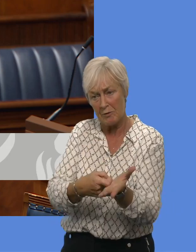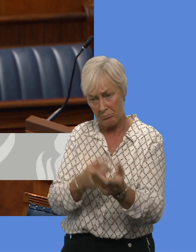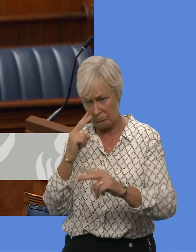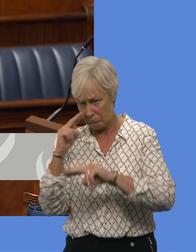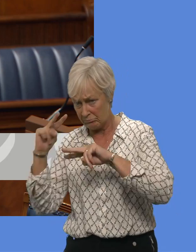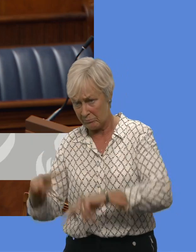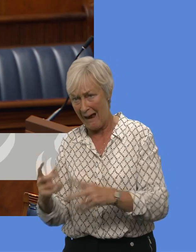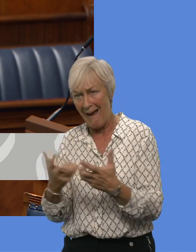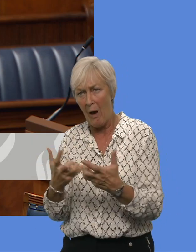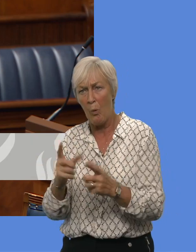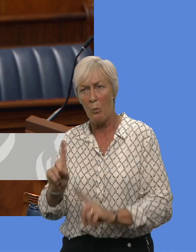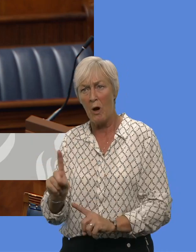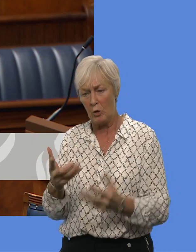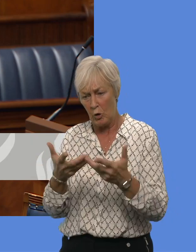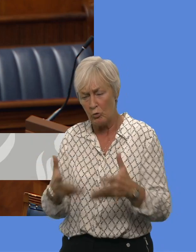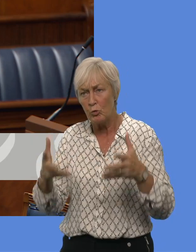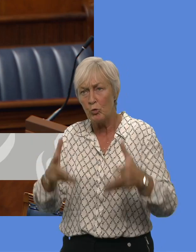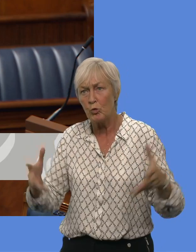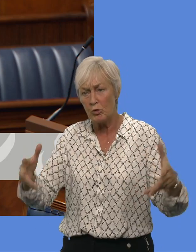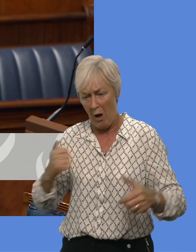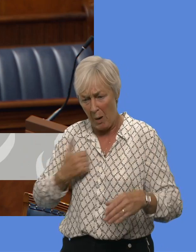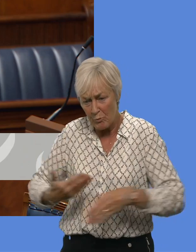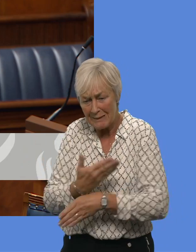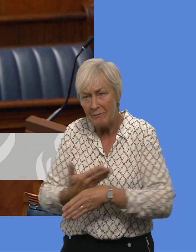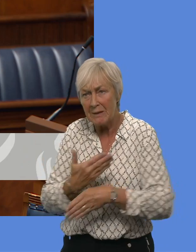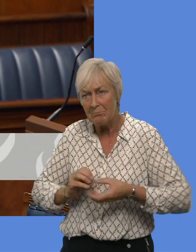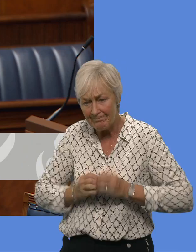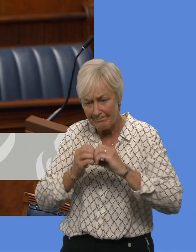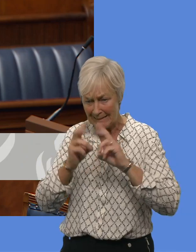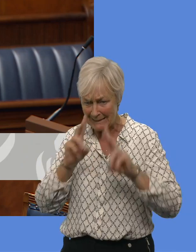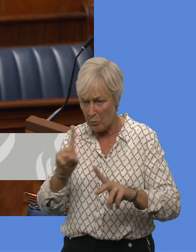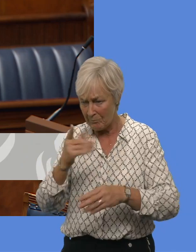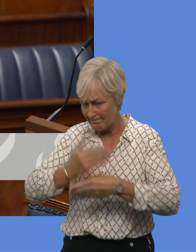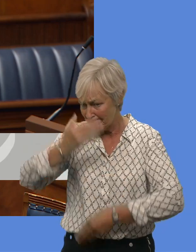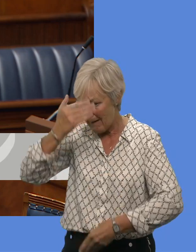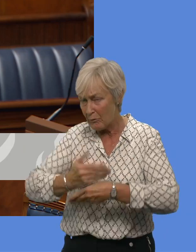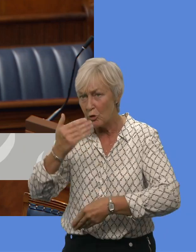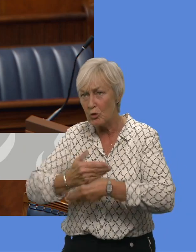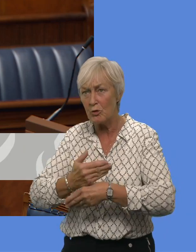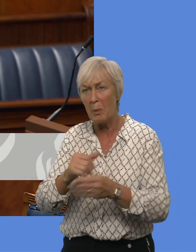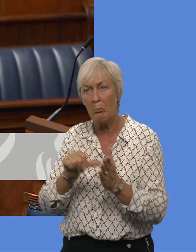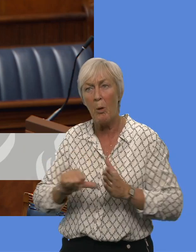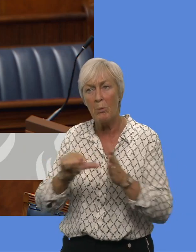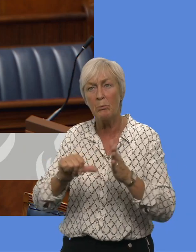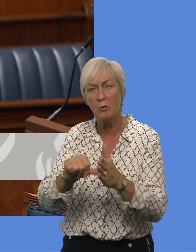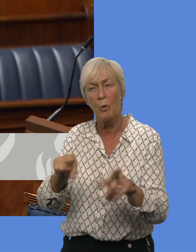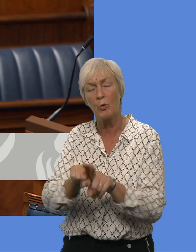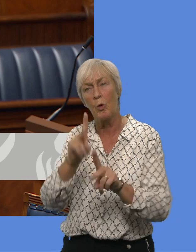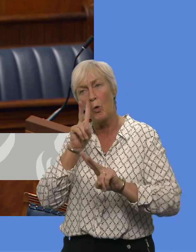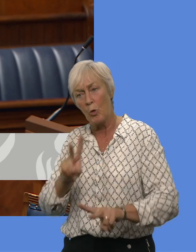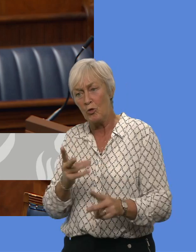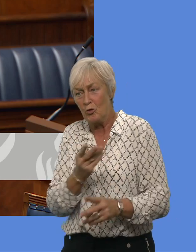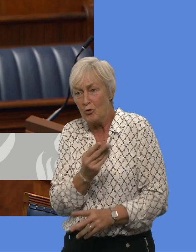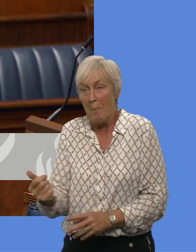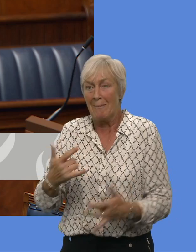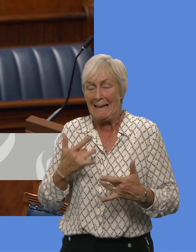how to increase that connectivity and linkages, looking at the barriers to that, but also looking at, I think, some very exciting